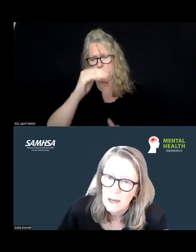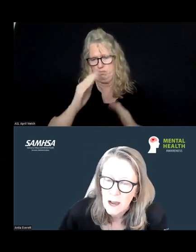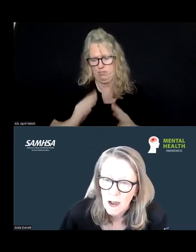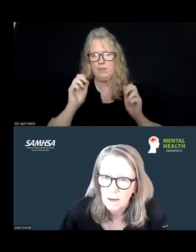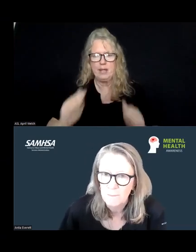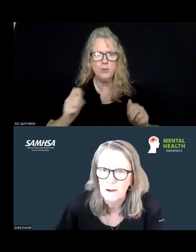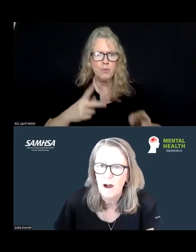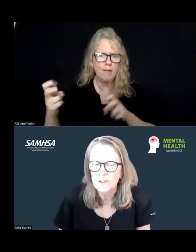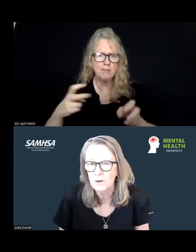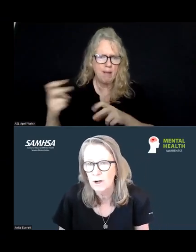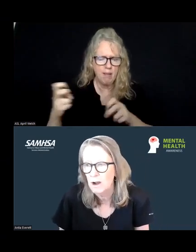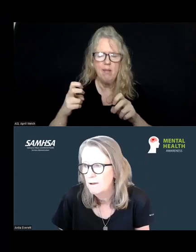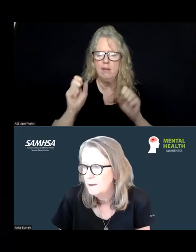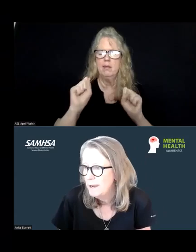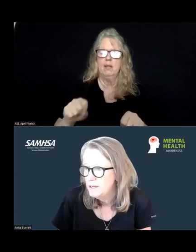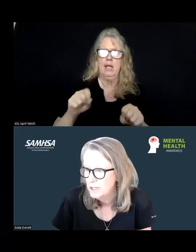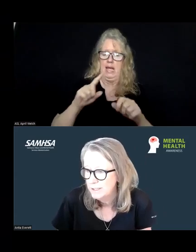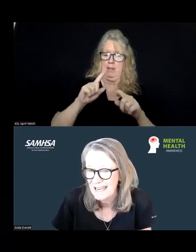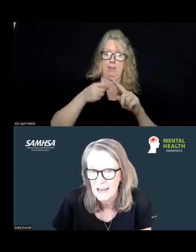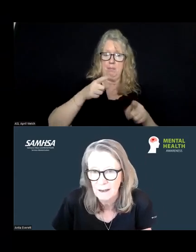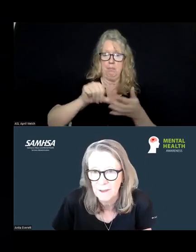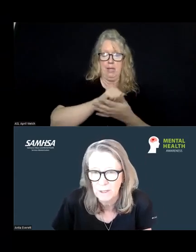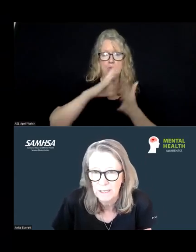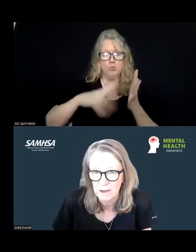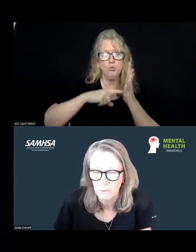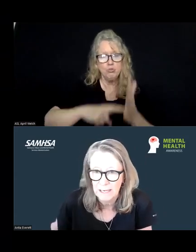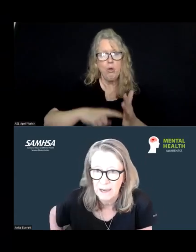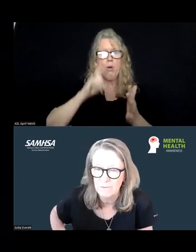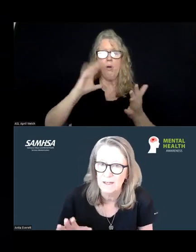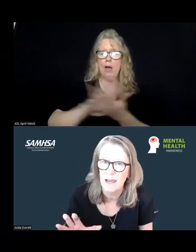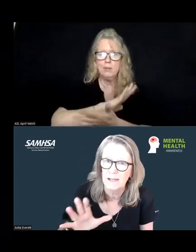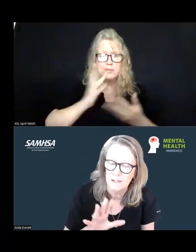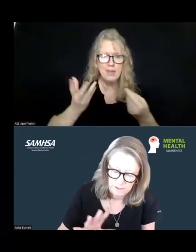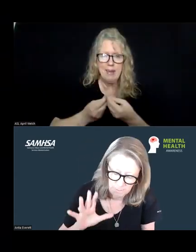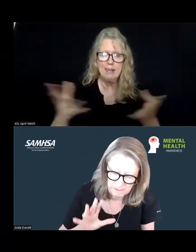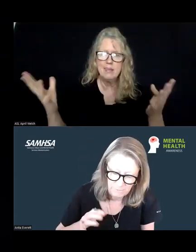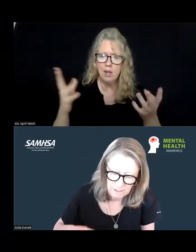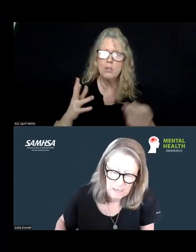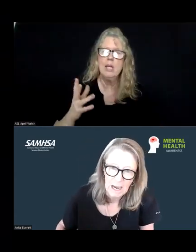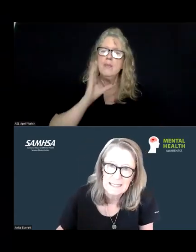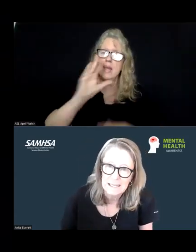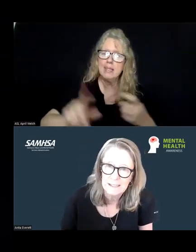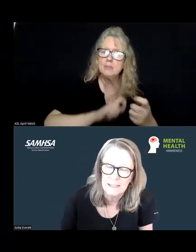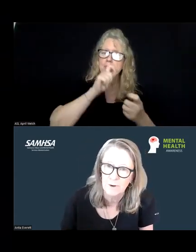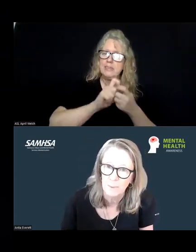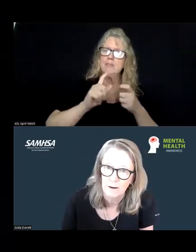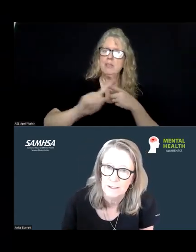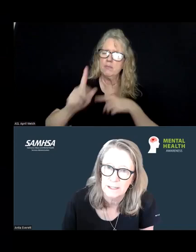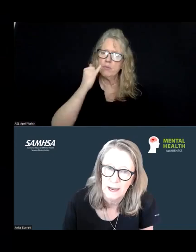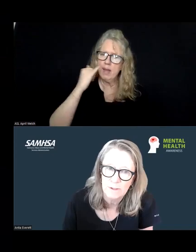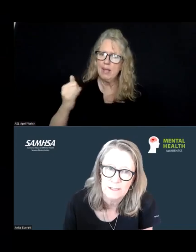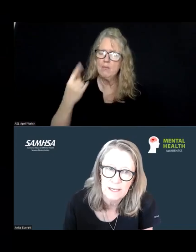downloadable. There also on that page is the handout that we gave that has specific ideas in it